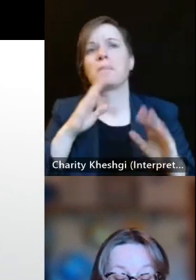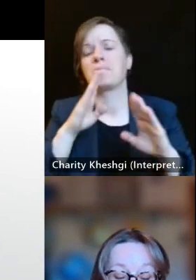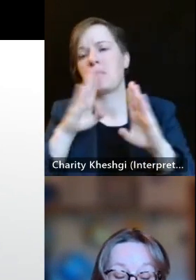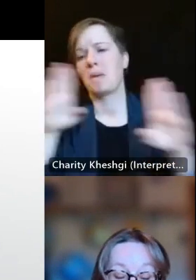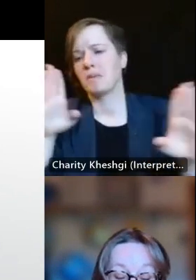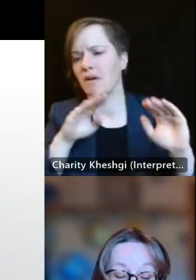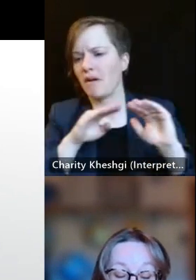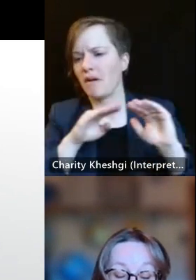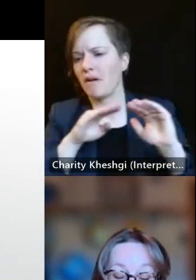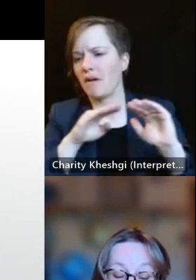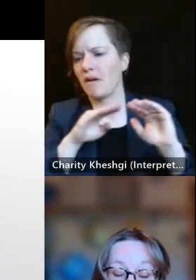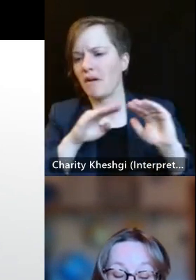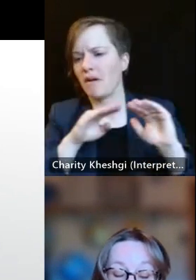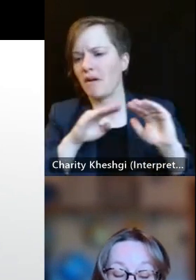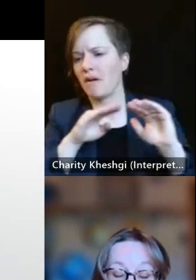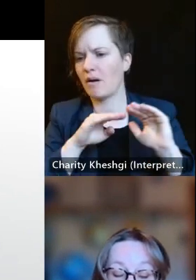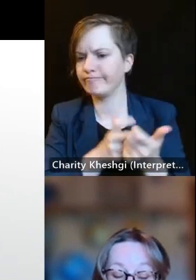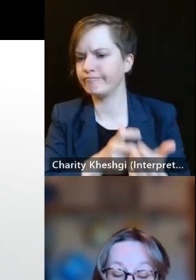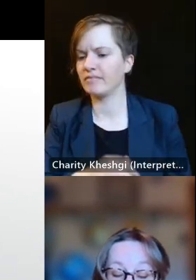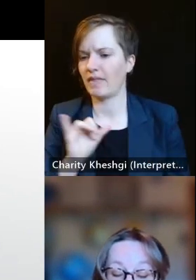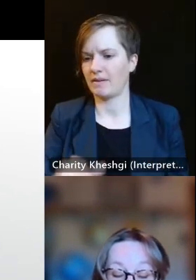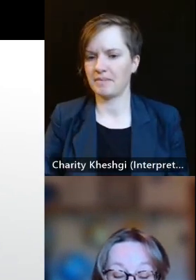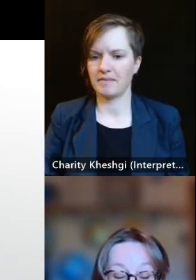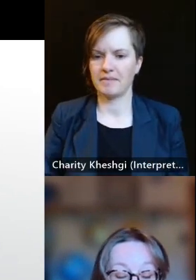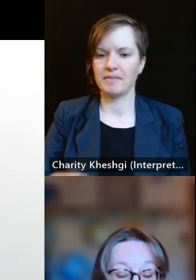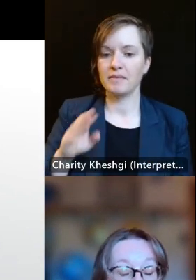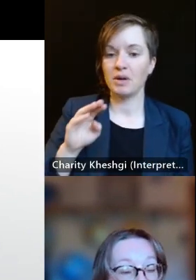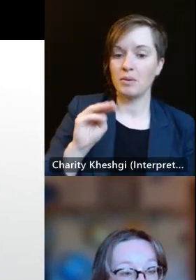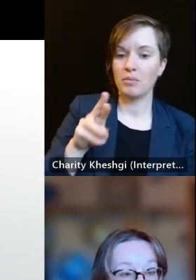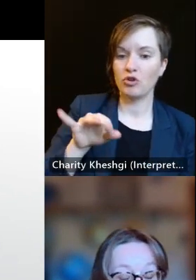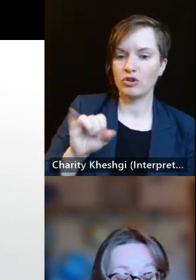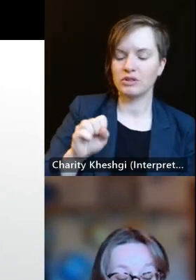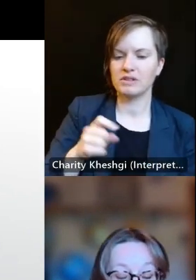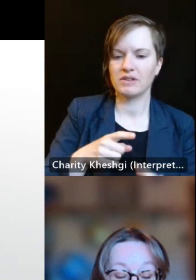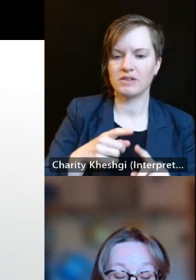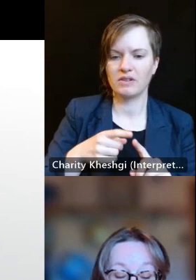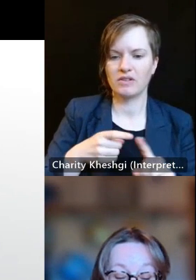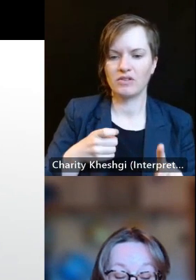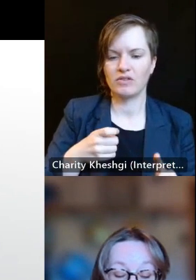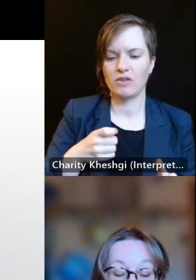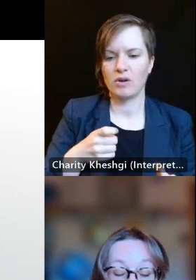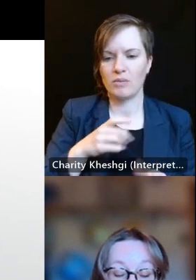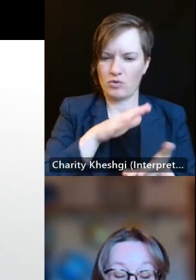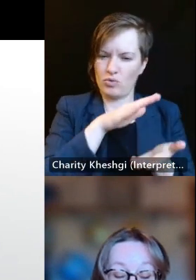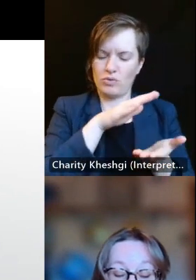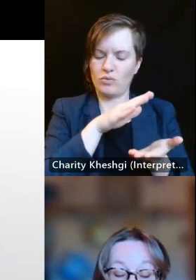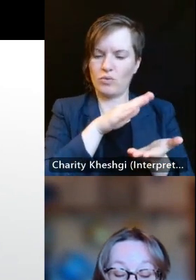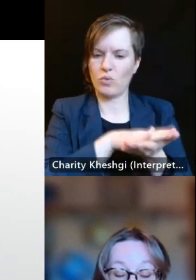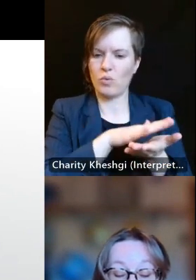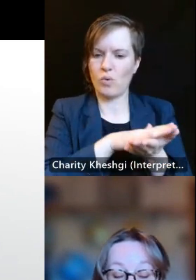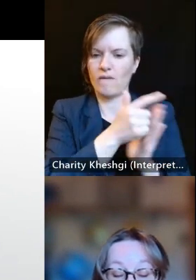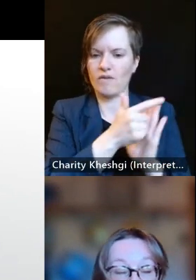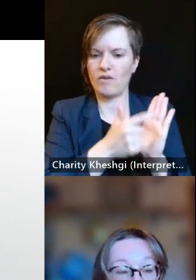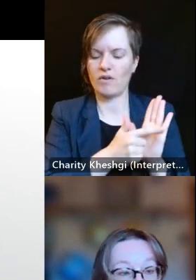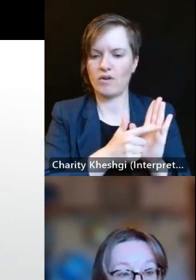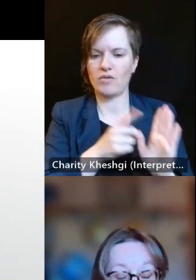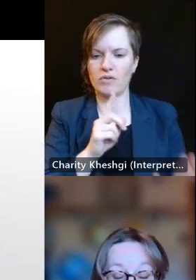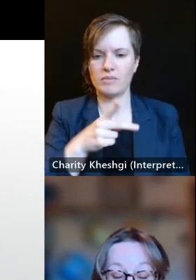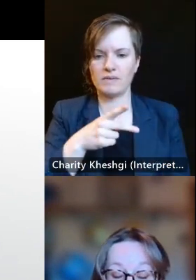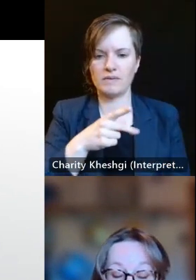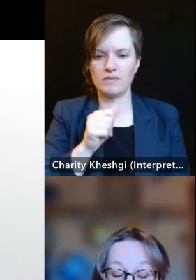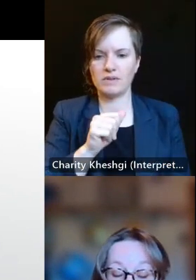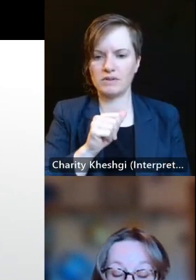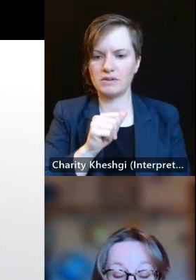Morris obtained his JD from St. Louis University School of Law, concentrating in healthcare law, and is an experienced